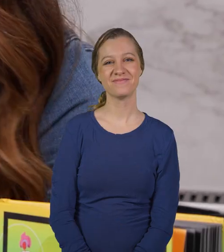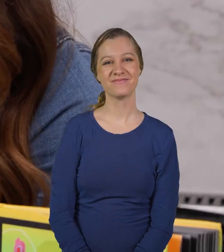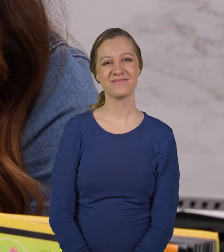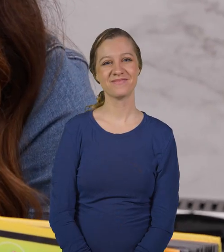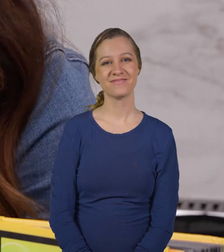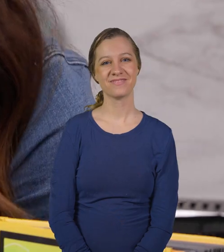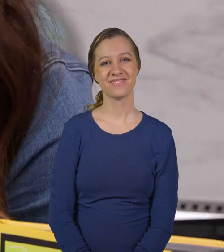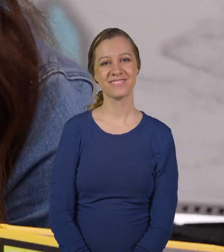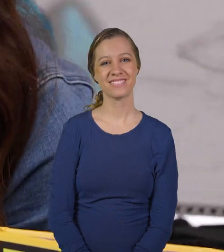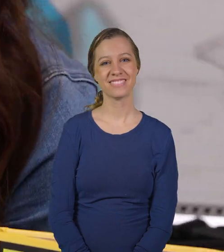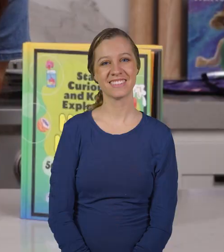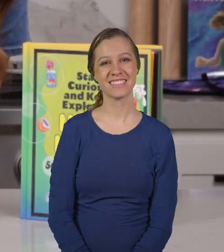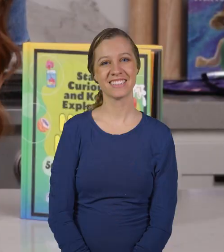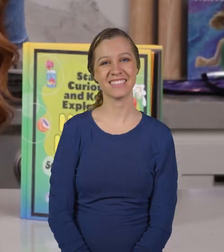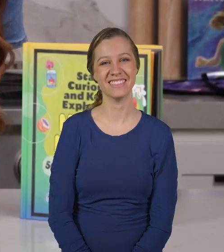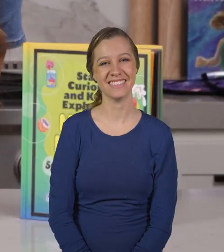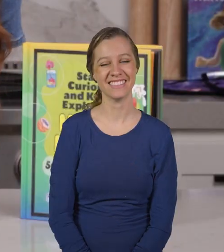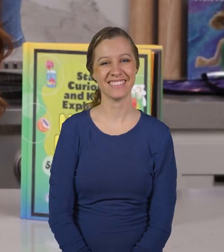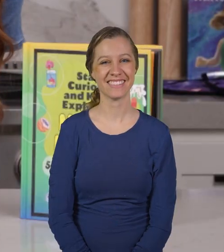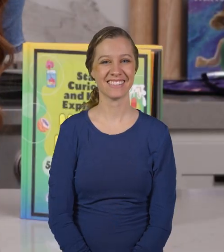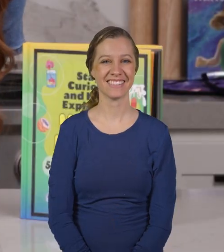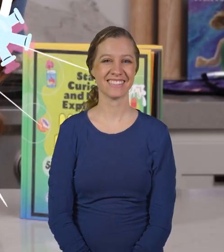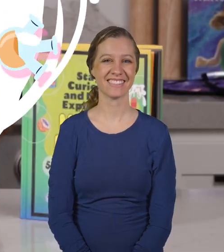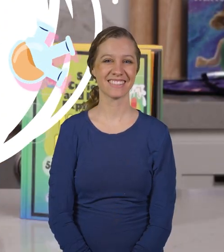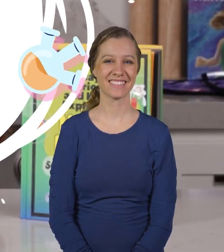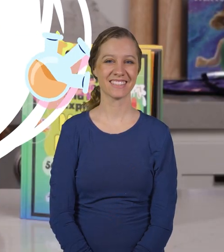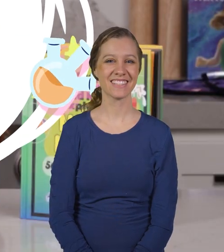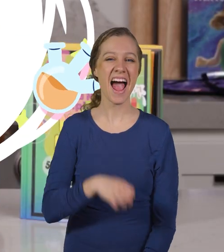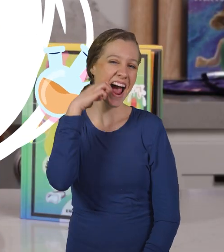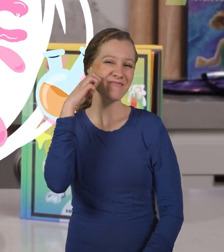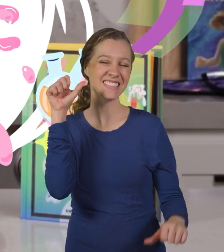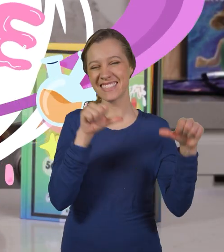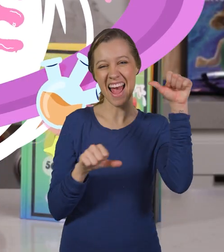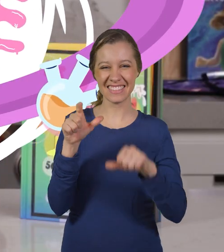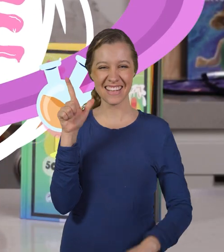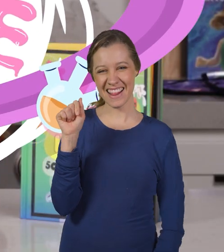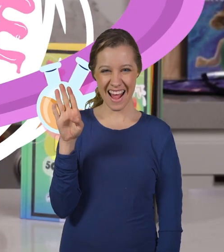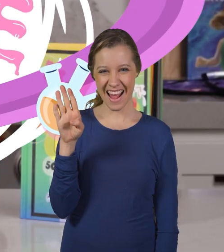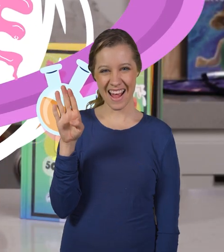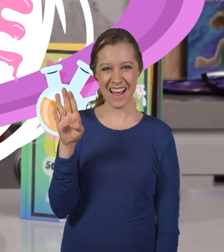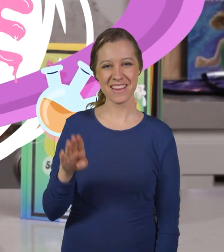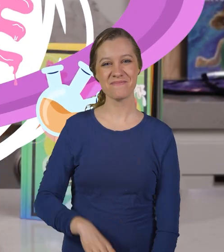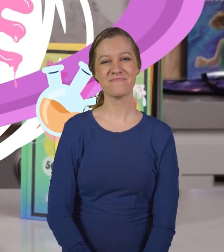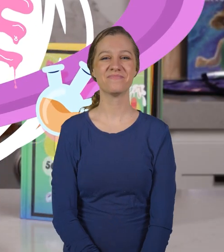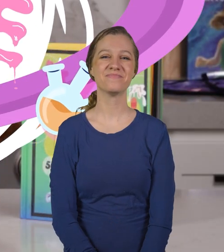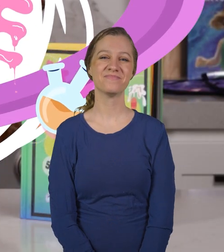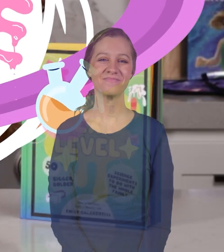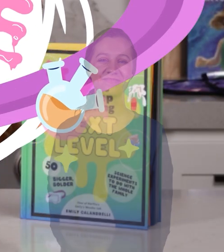Emily's Science Lab.